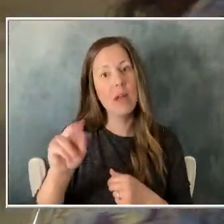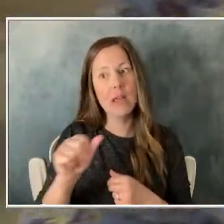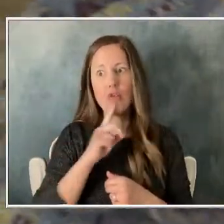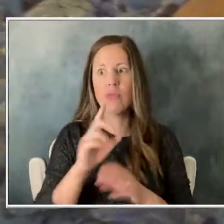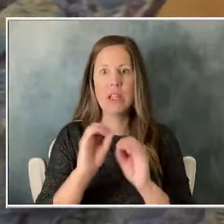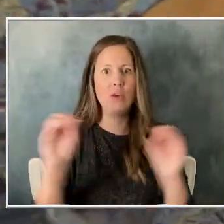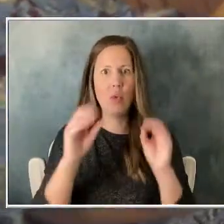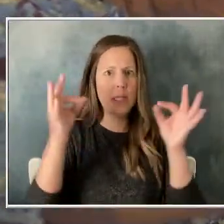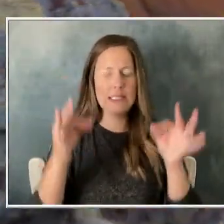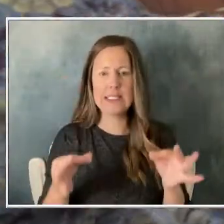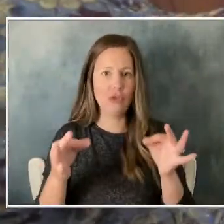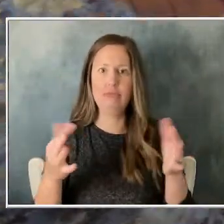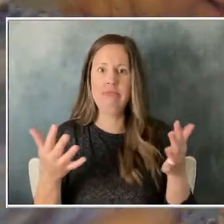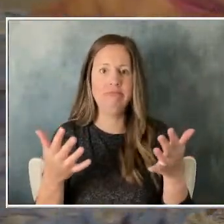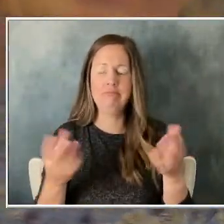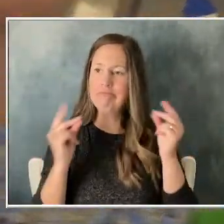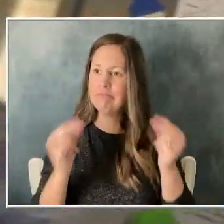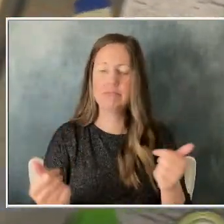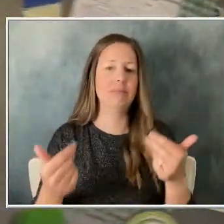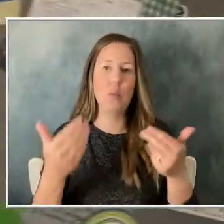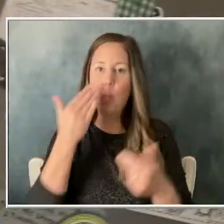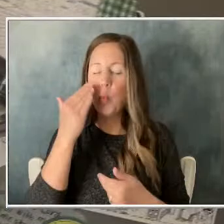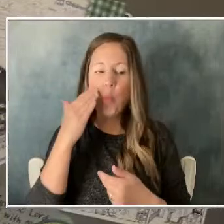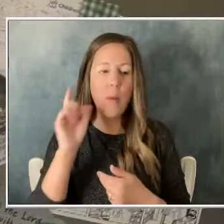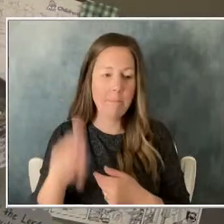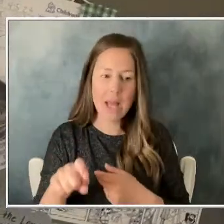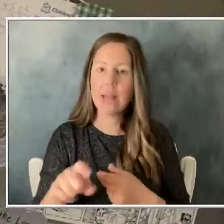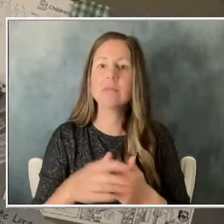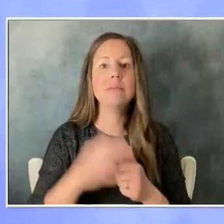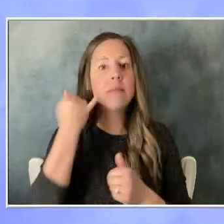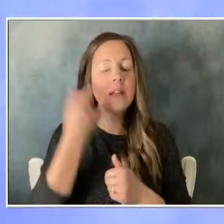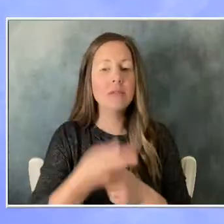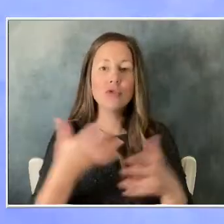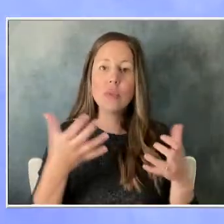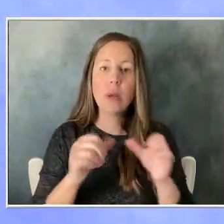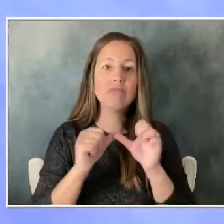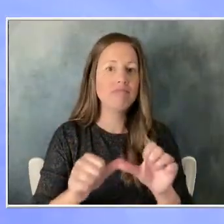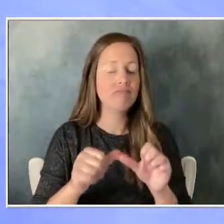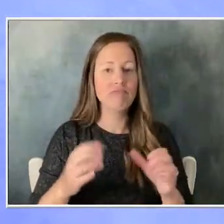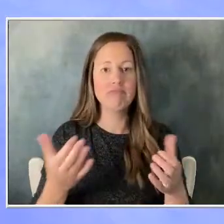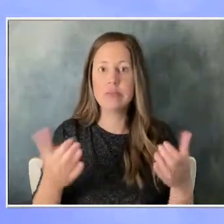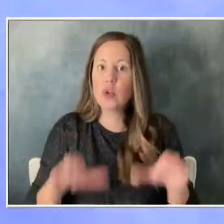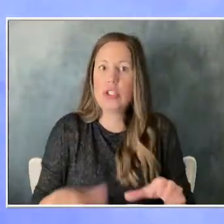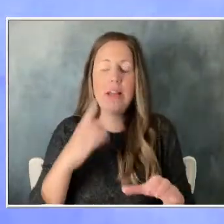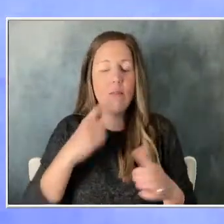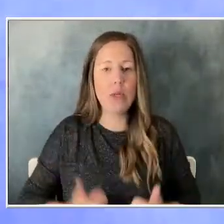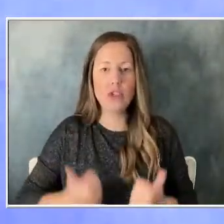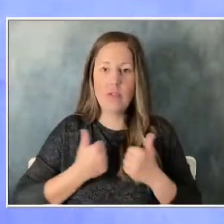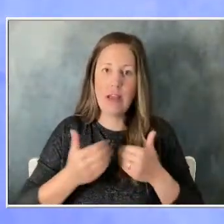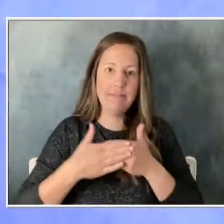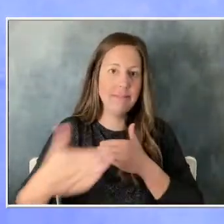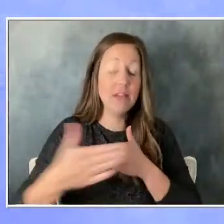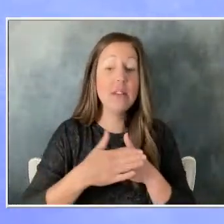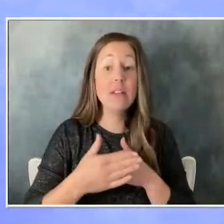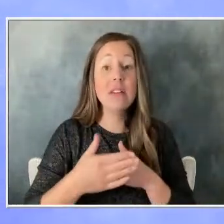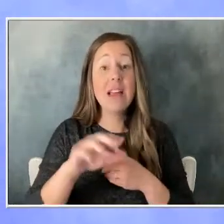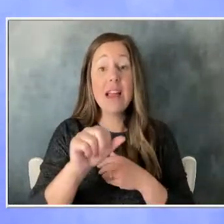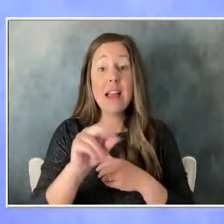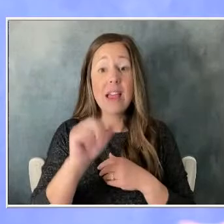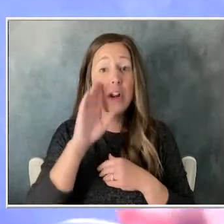made. This is what had to be done if she wanted a chance to survive. And Anna knew her doctor, Dr.